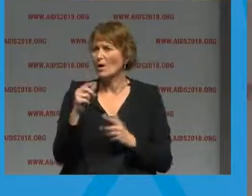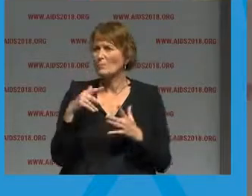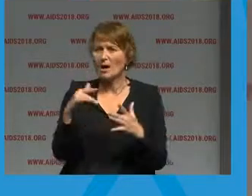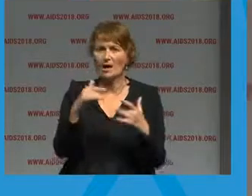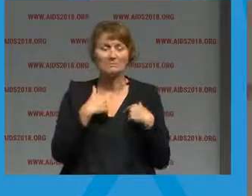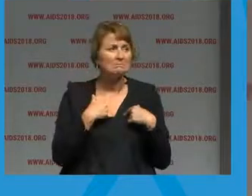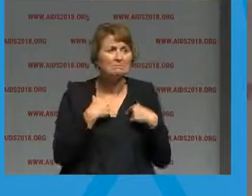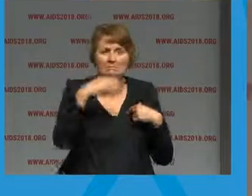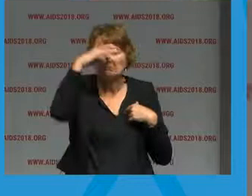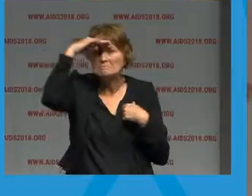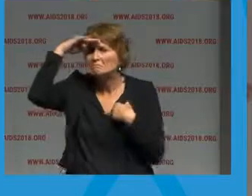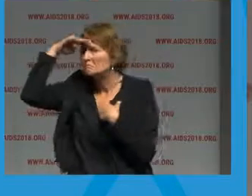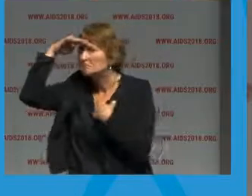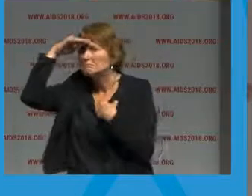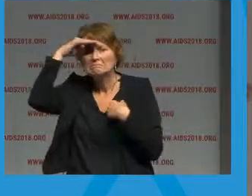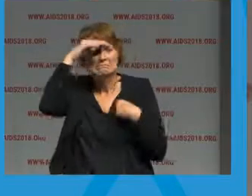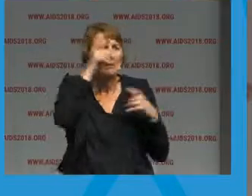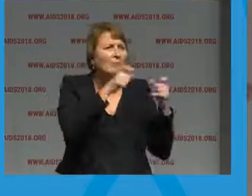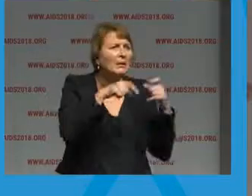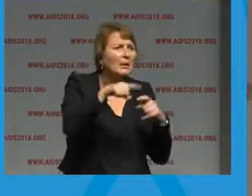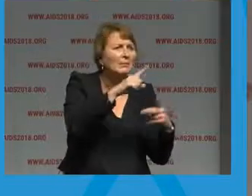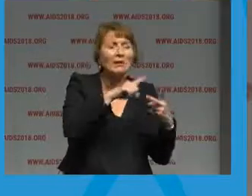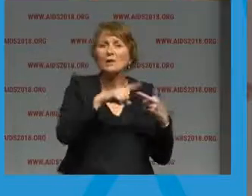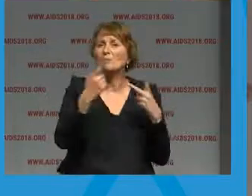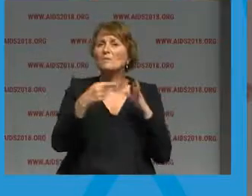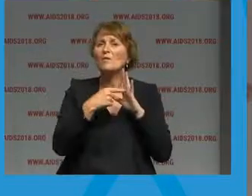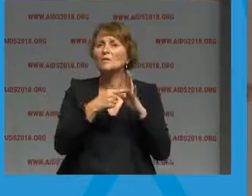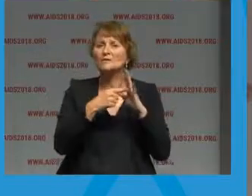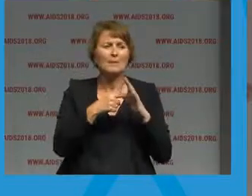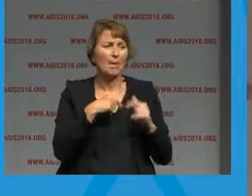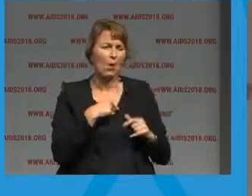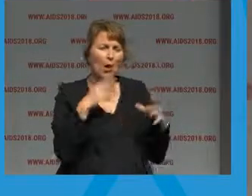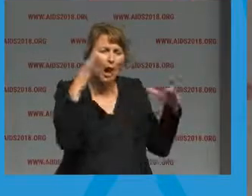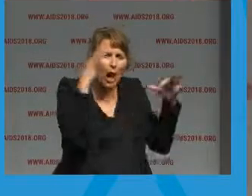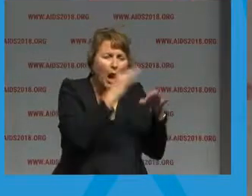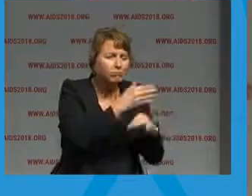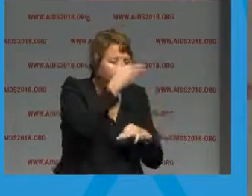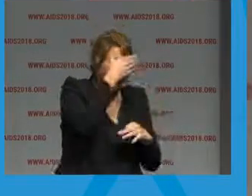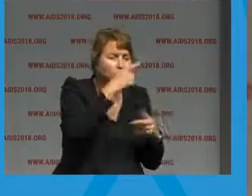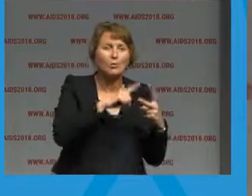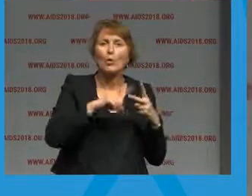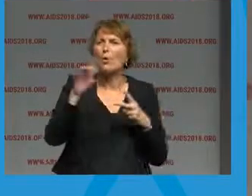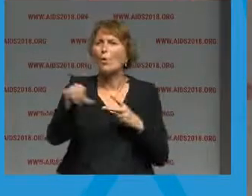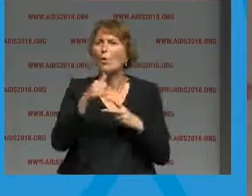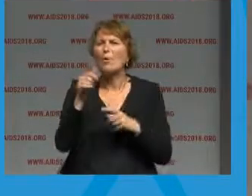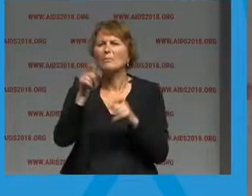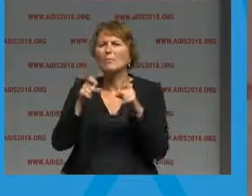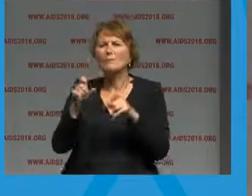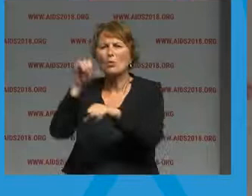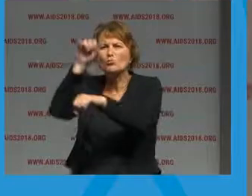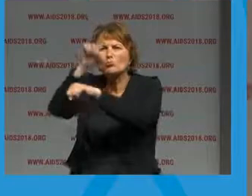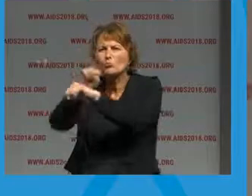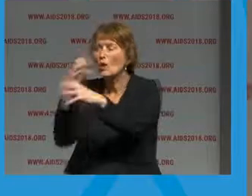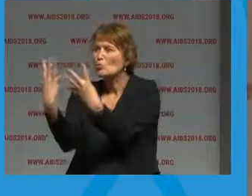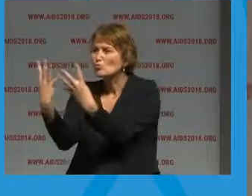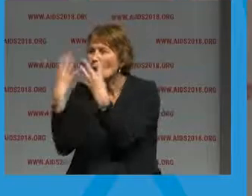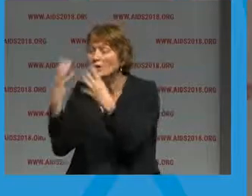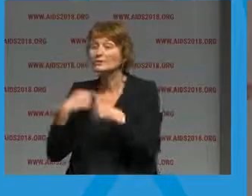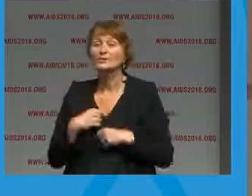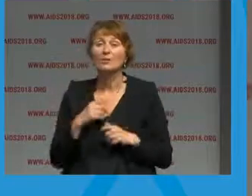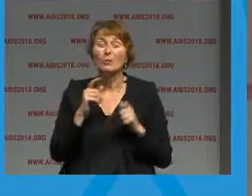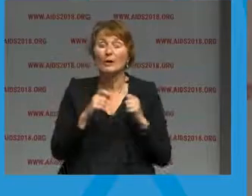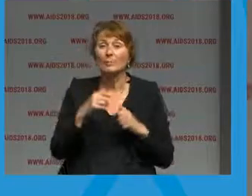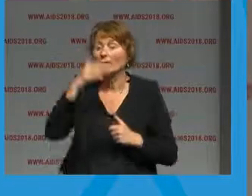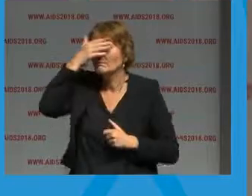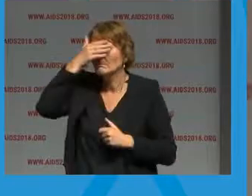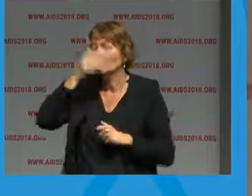underserved populations, criminalized populations, people that the world doesn't want to see, no one knows.